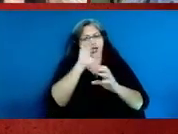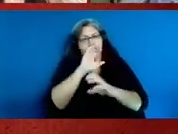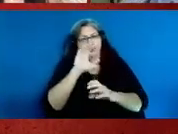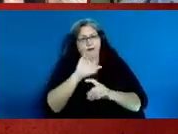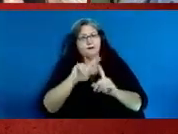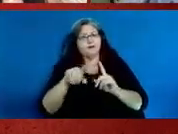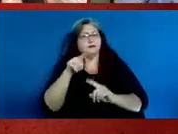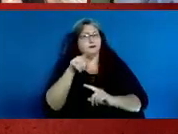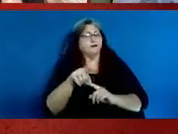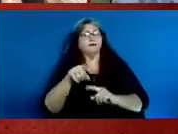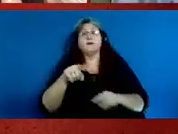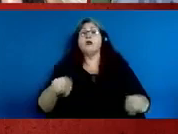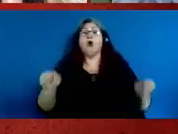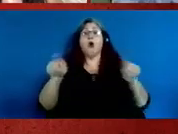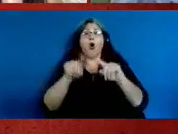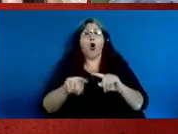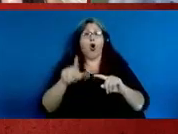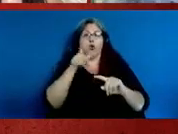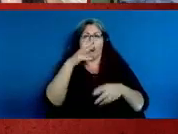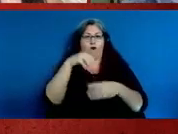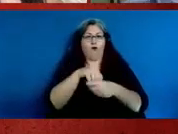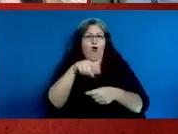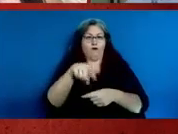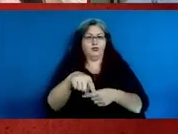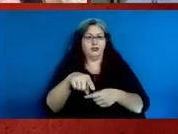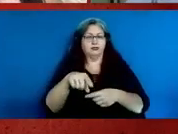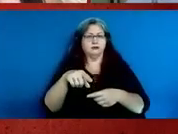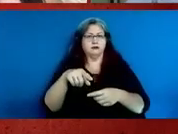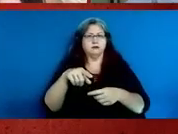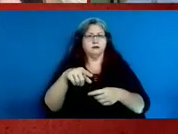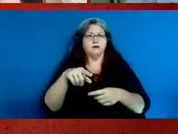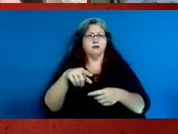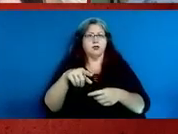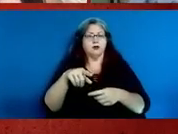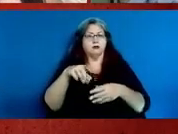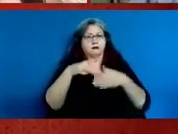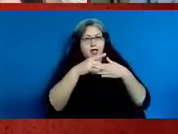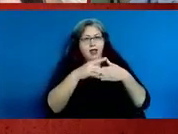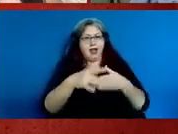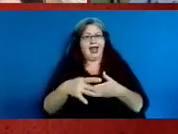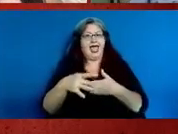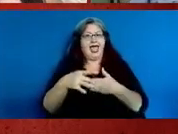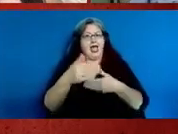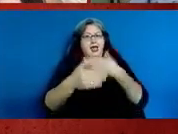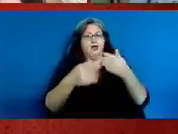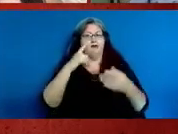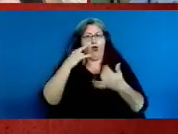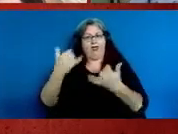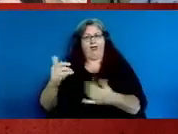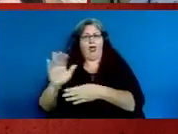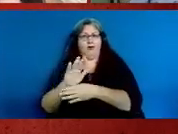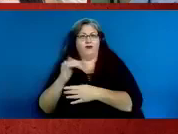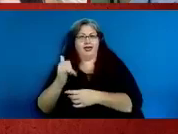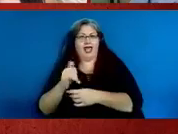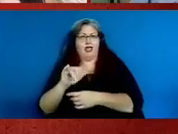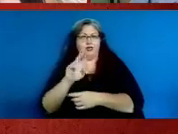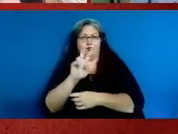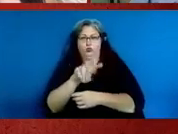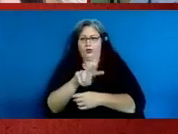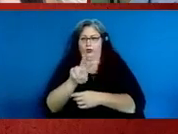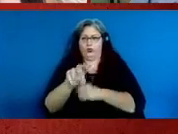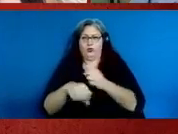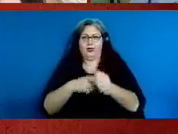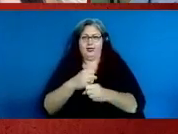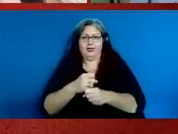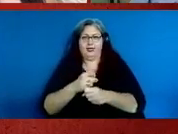much, everyone in this call pretty much paved the way for this to happen. I mean, actually, it's like 22 years